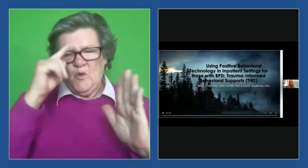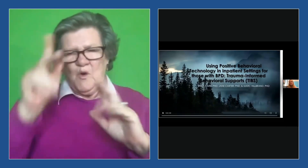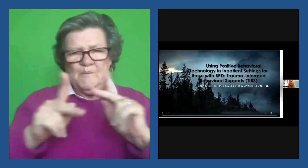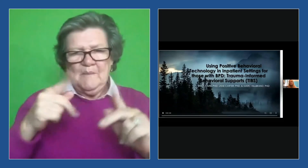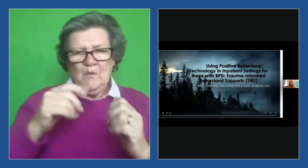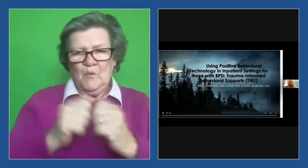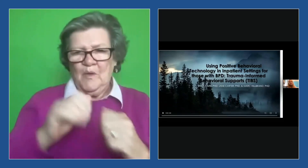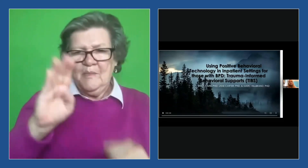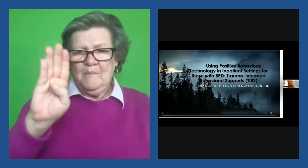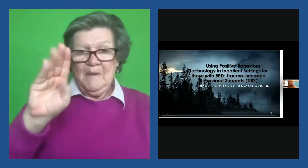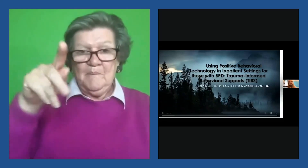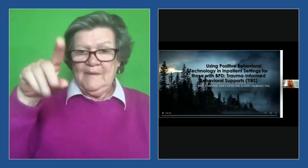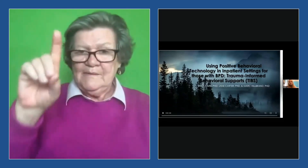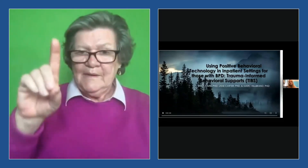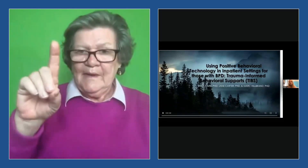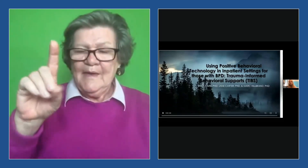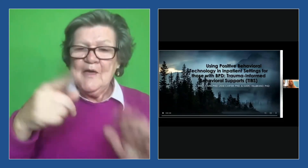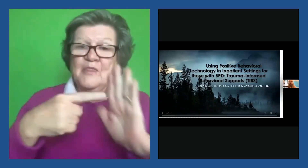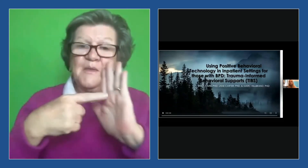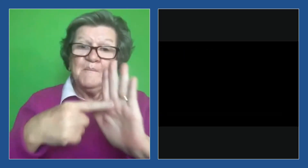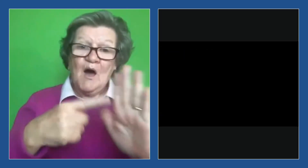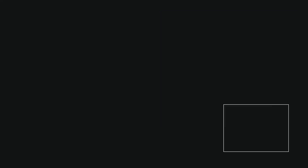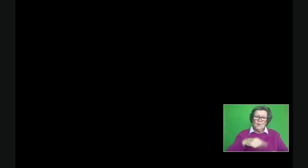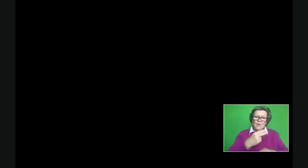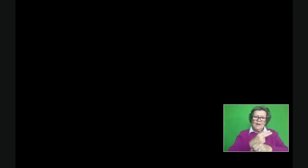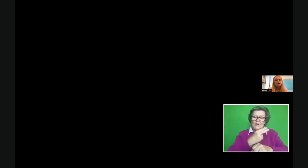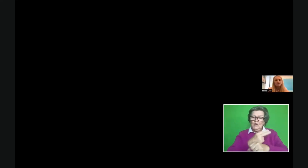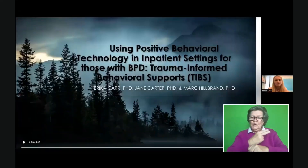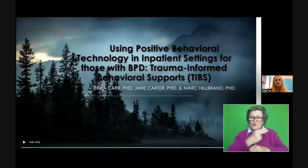And the model we use for this is called Trauma-Informed.